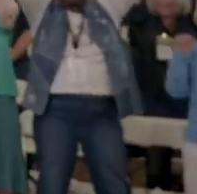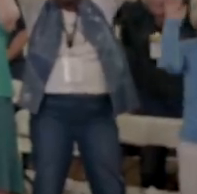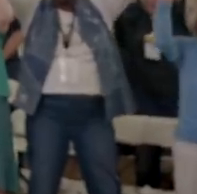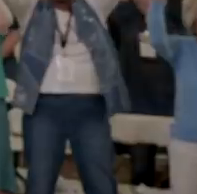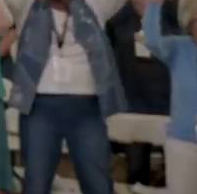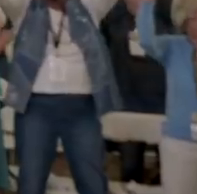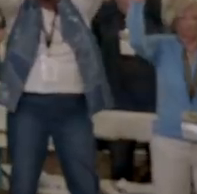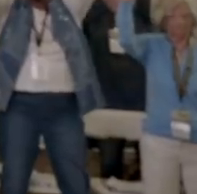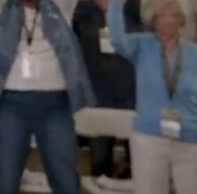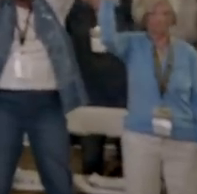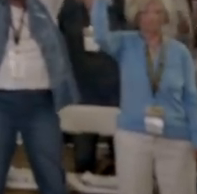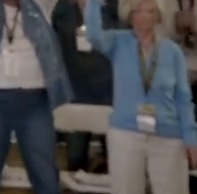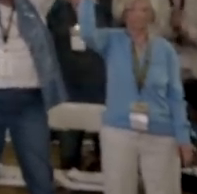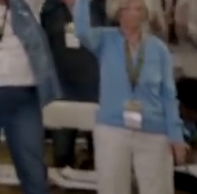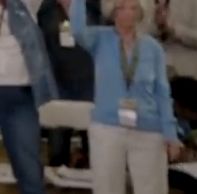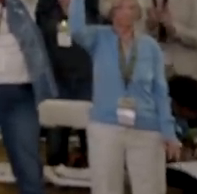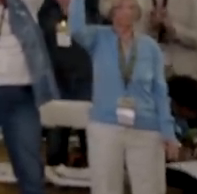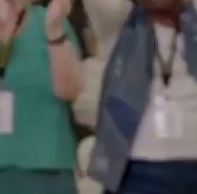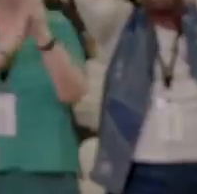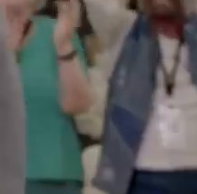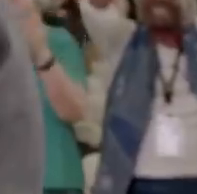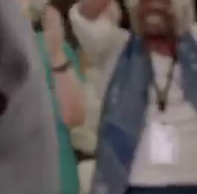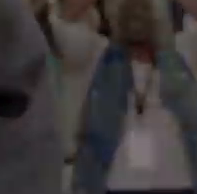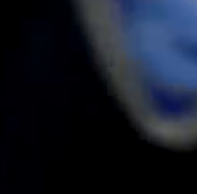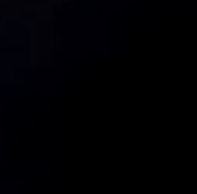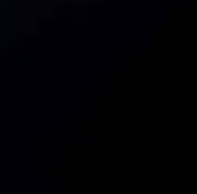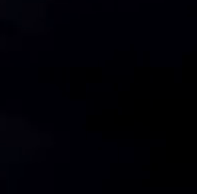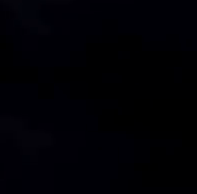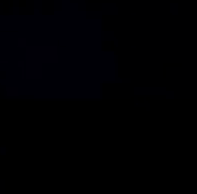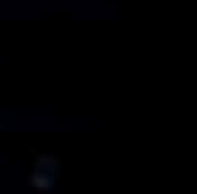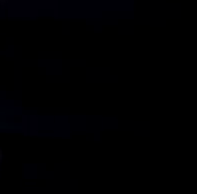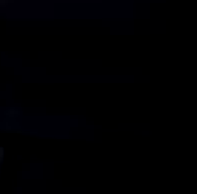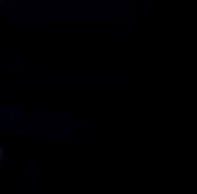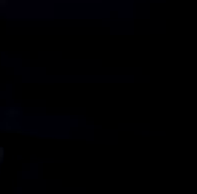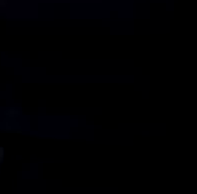under God, indivisible, with liberty and justice for all.